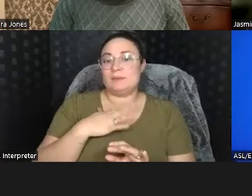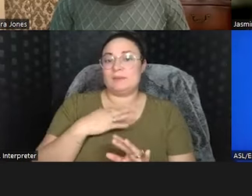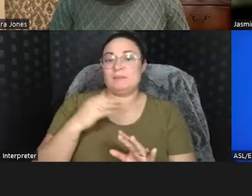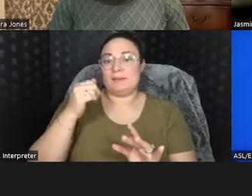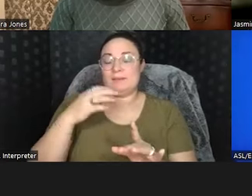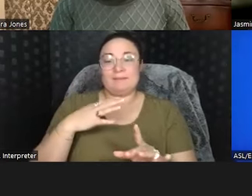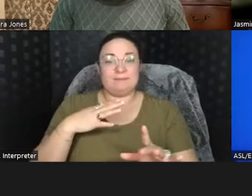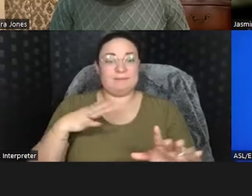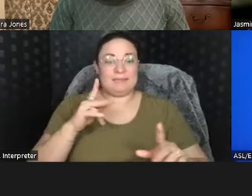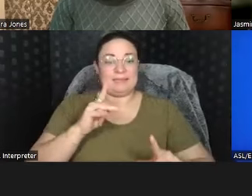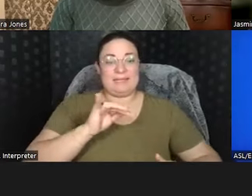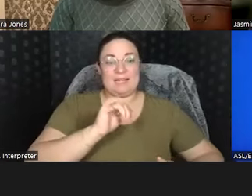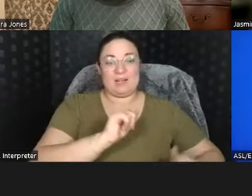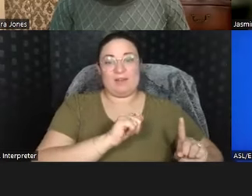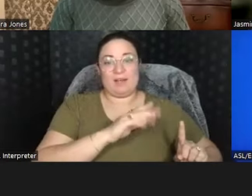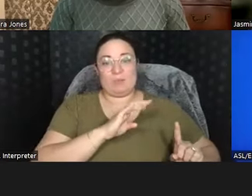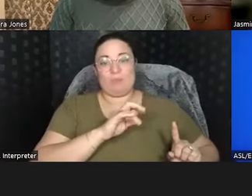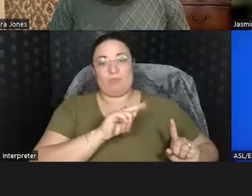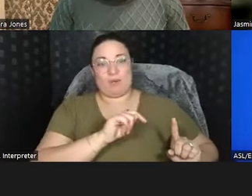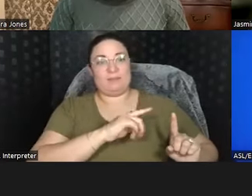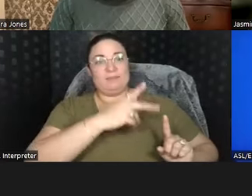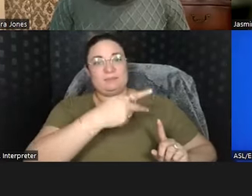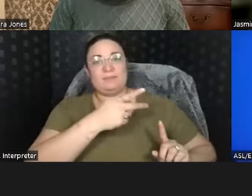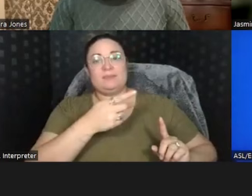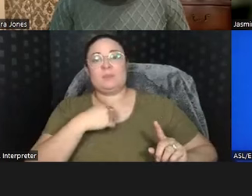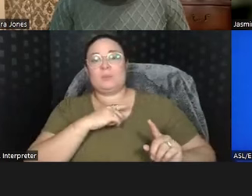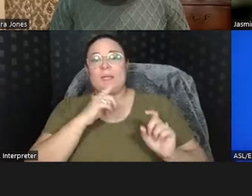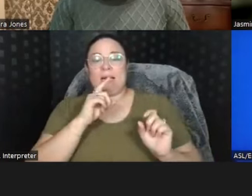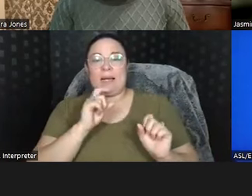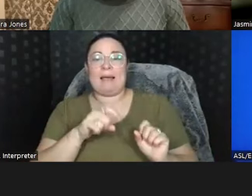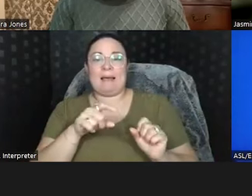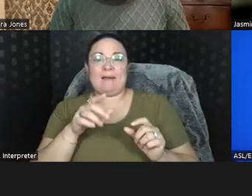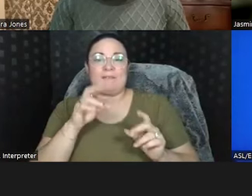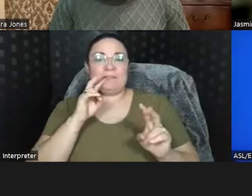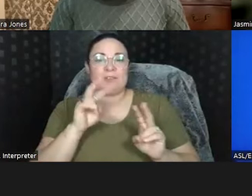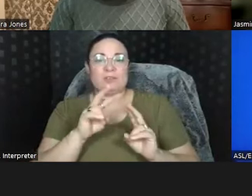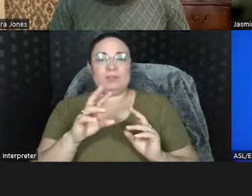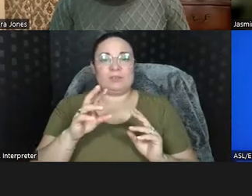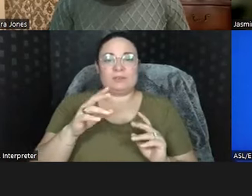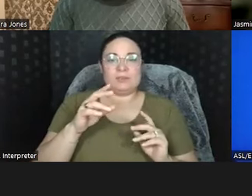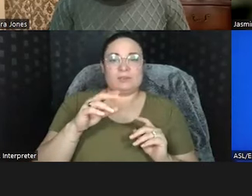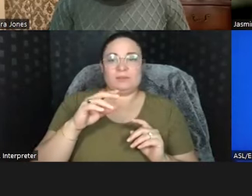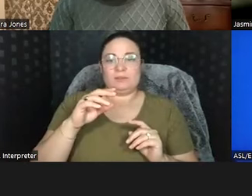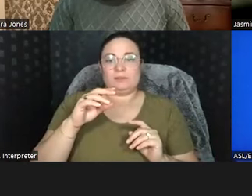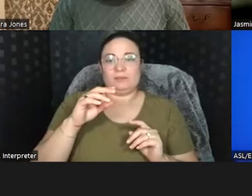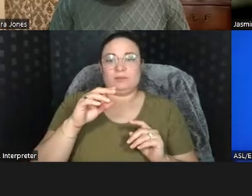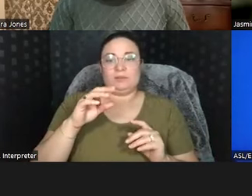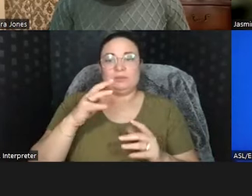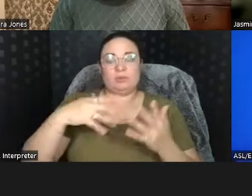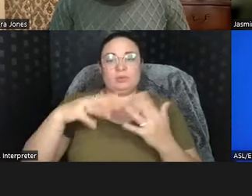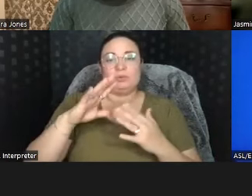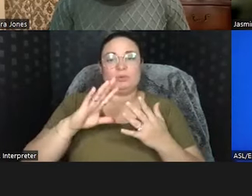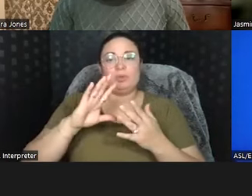and leaders, Kiara and Brent, we also have to look at the social determinants of health, right? Which include like the social and